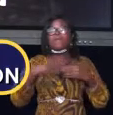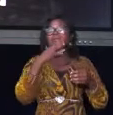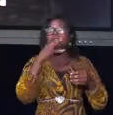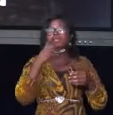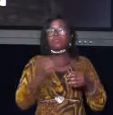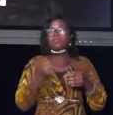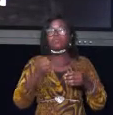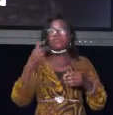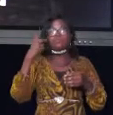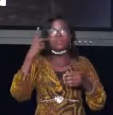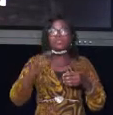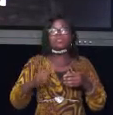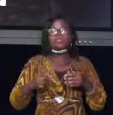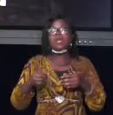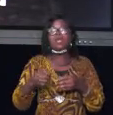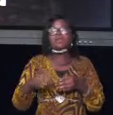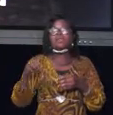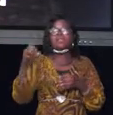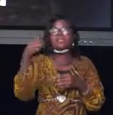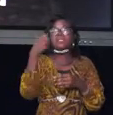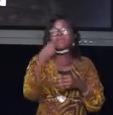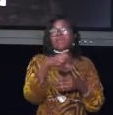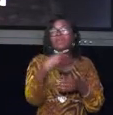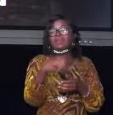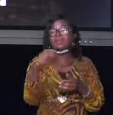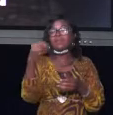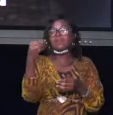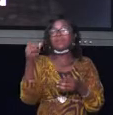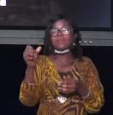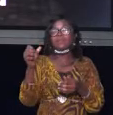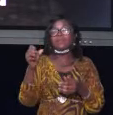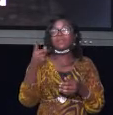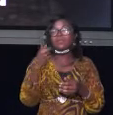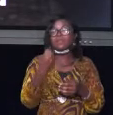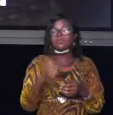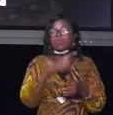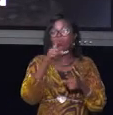this one, spend. S-P-E-N-D, spend.